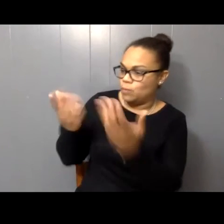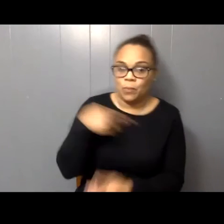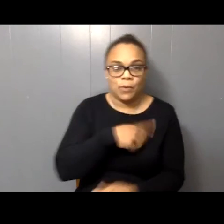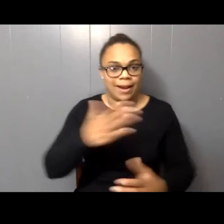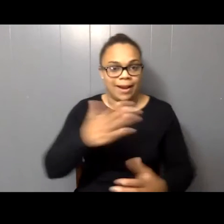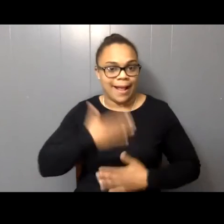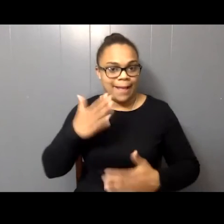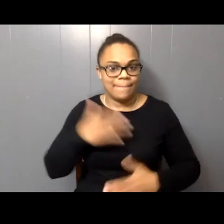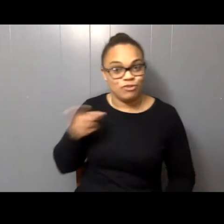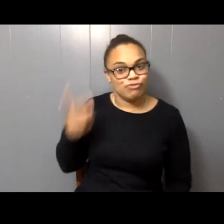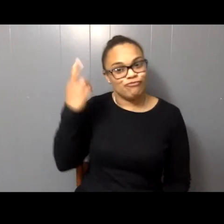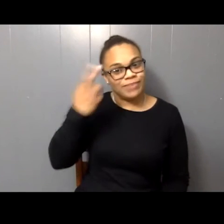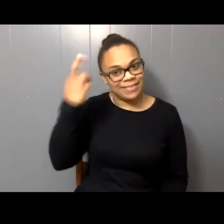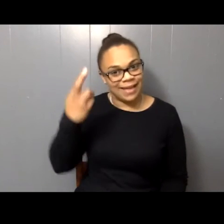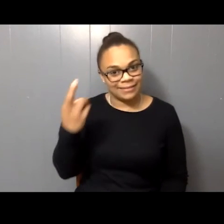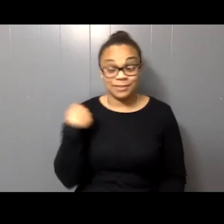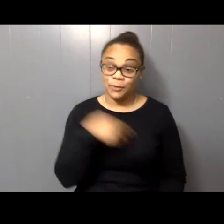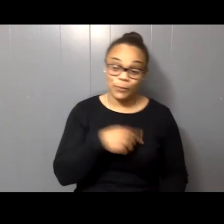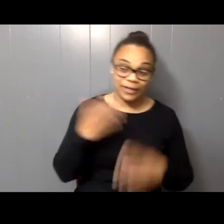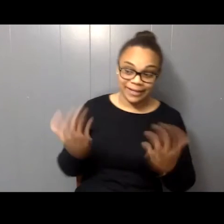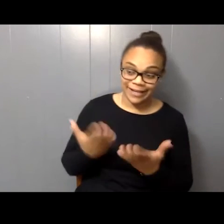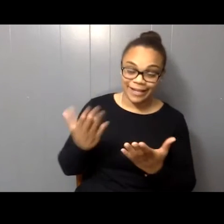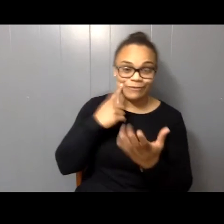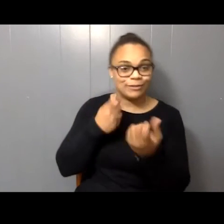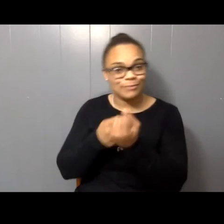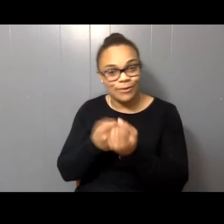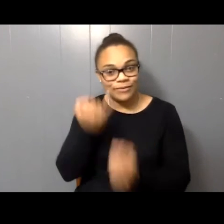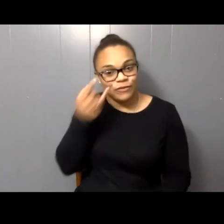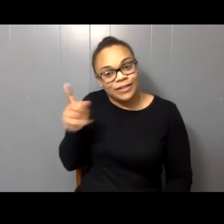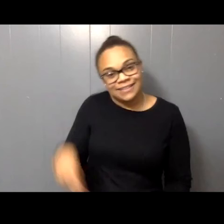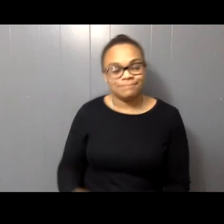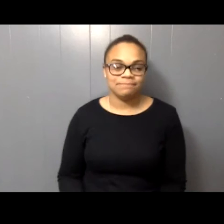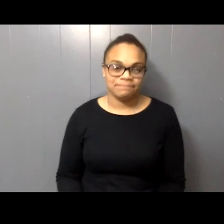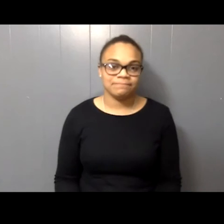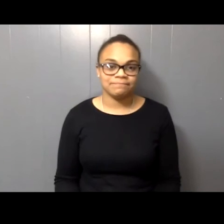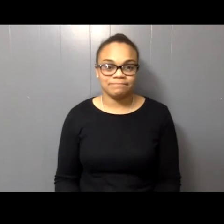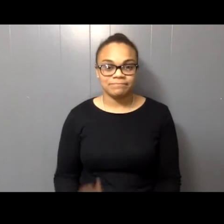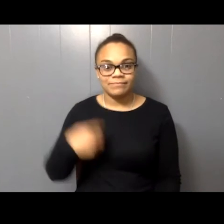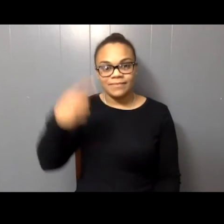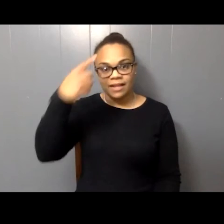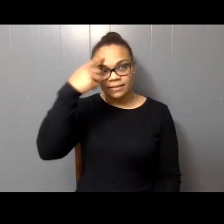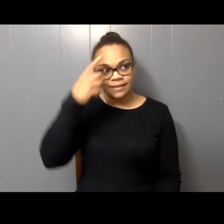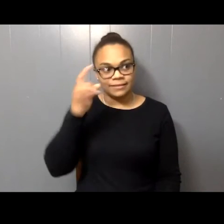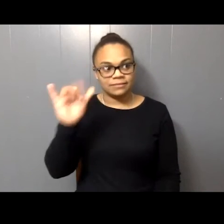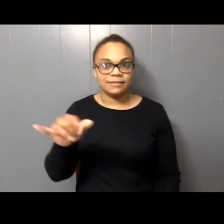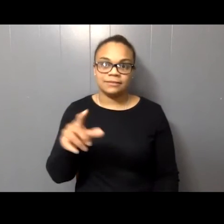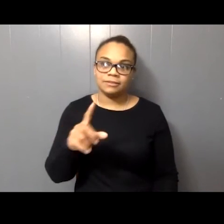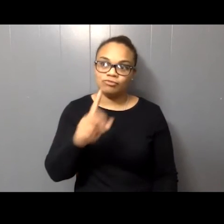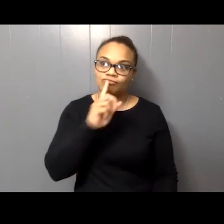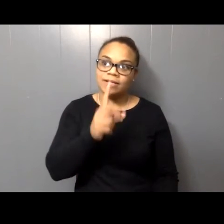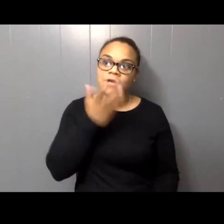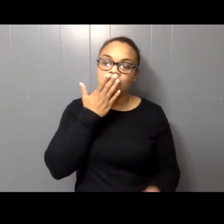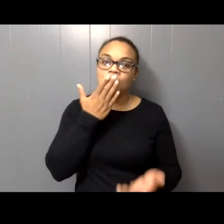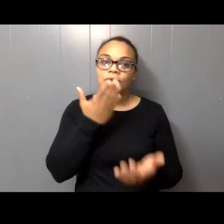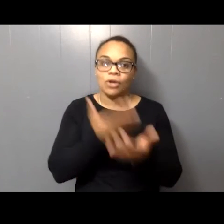realized. And we're here to support you if you ever need to. And I think that's a good way of going about it if